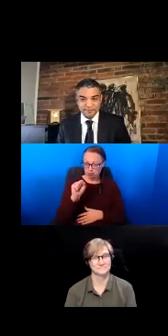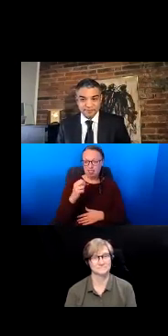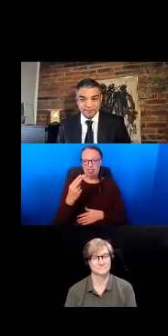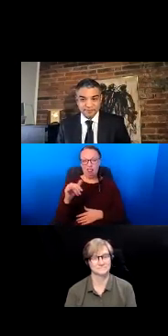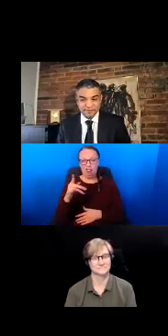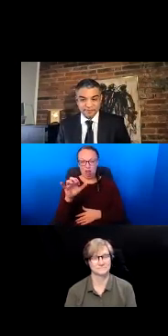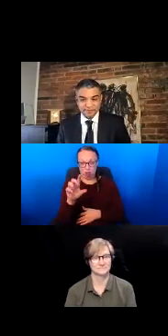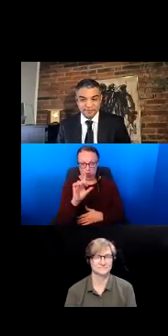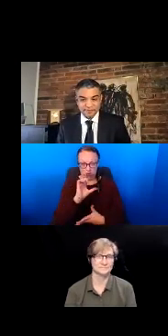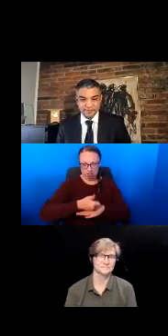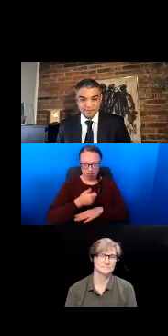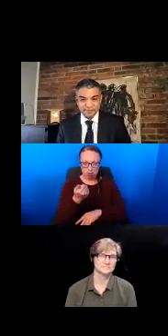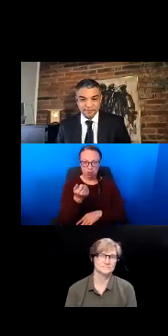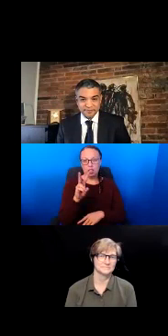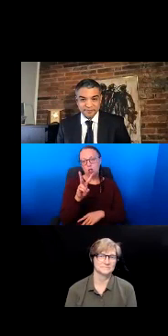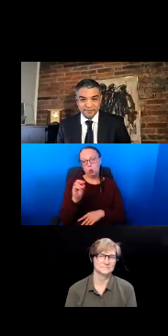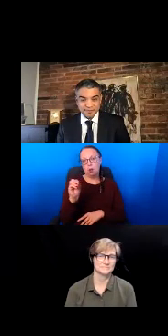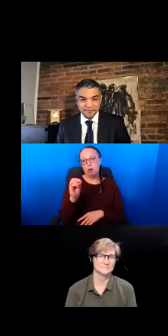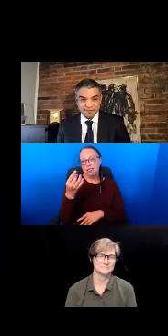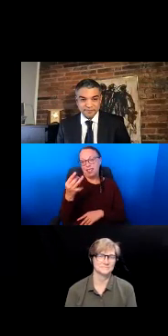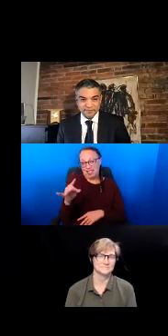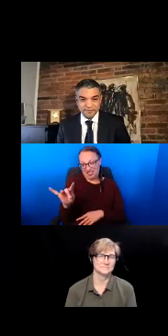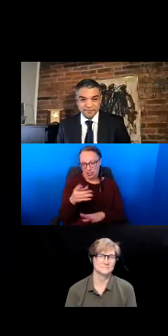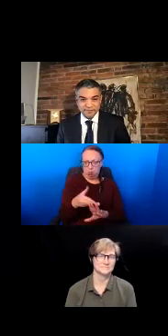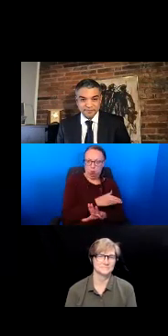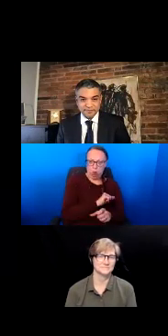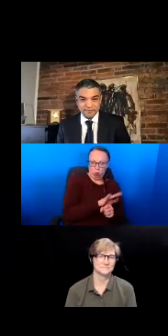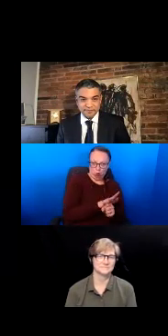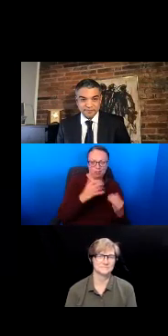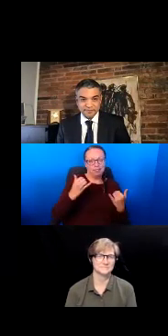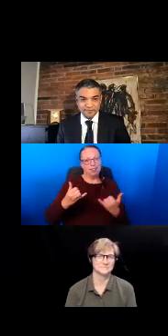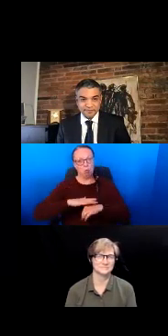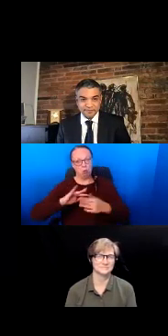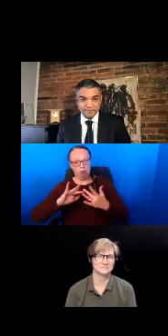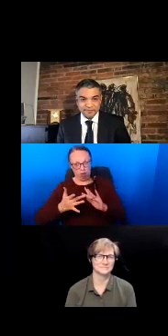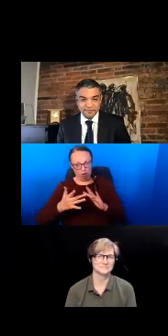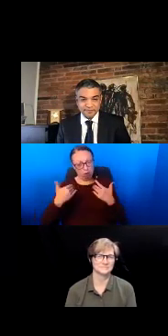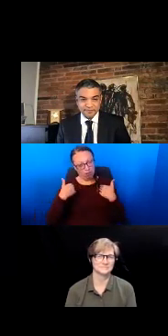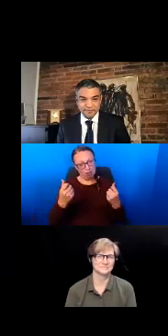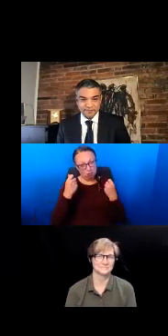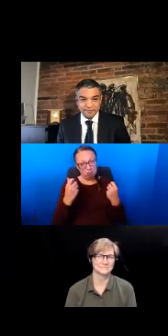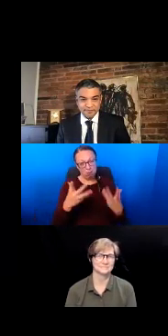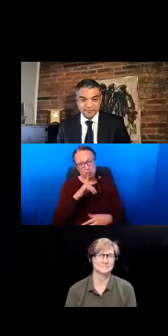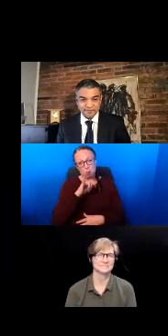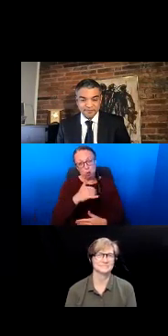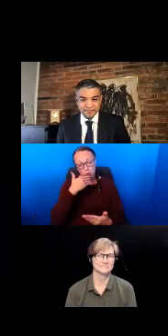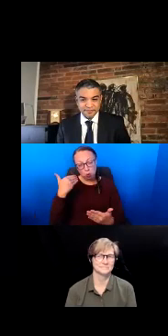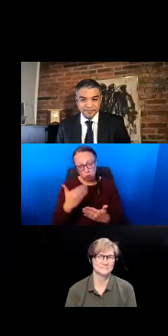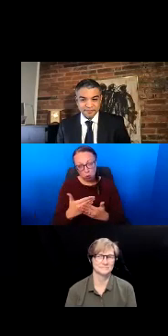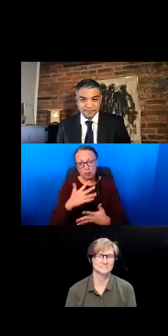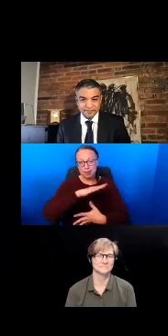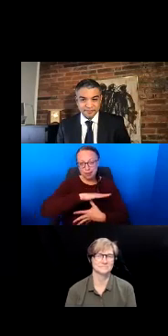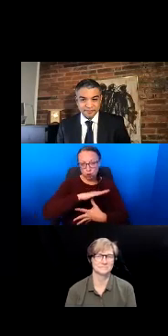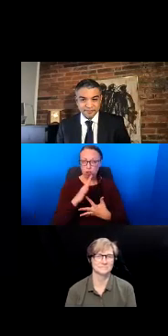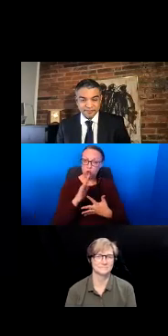in 2018, pre-COVID, and now virtually. And we have hosted a number of really world-class senior and junior